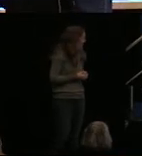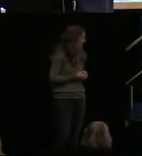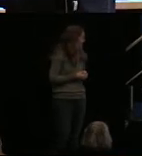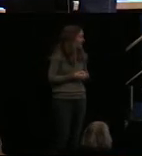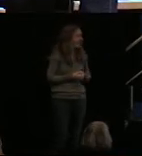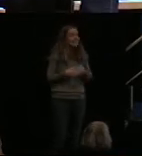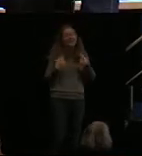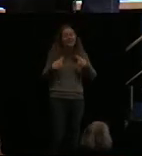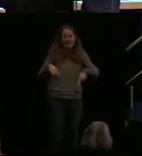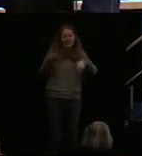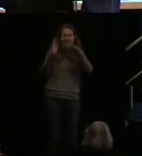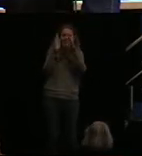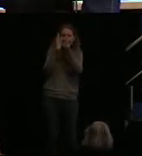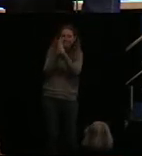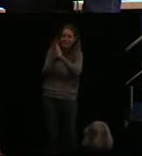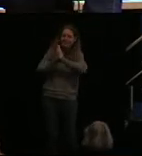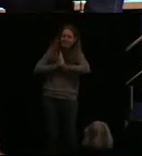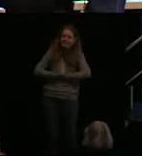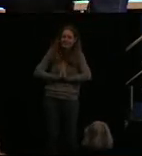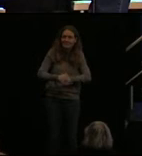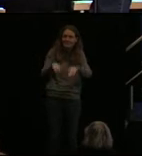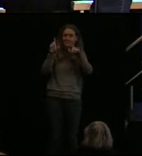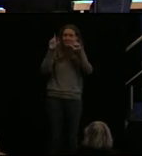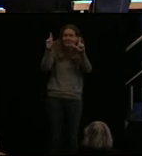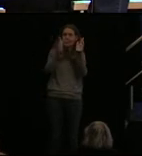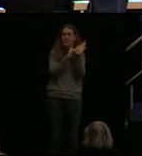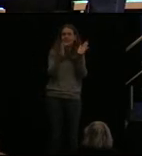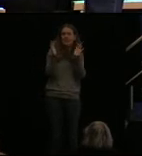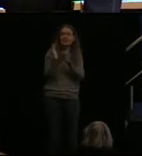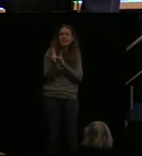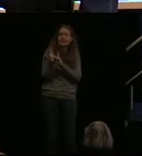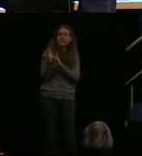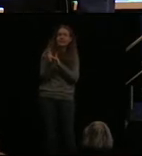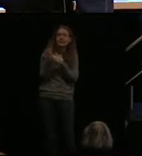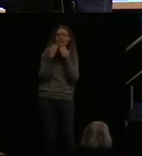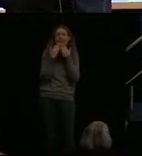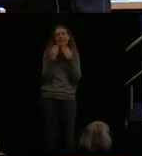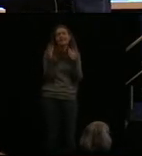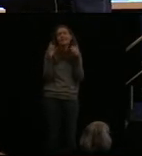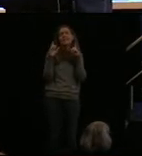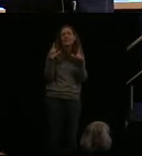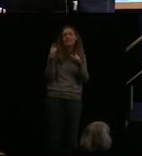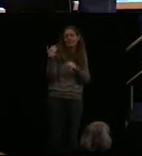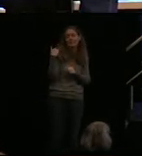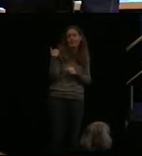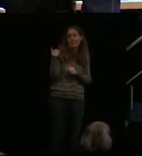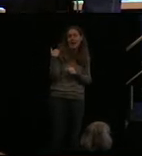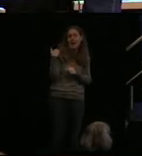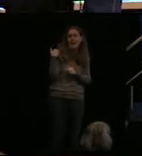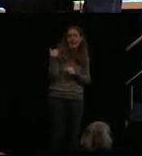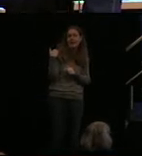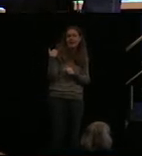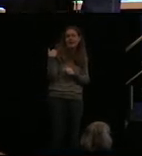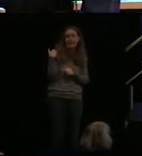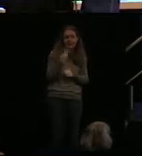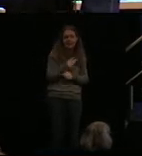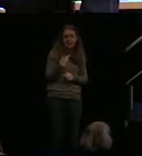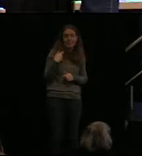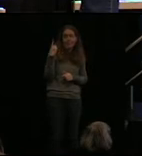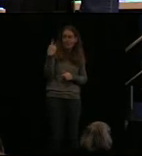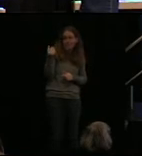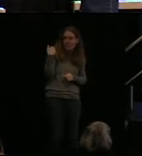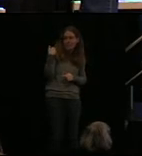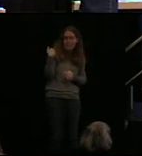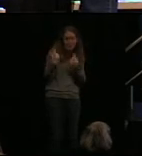So let's pray. Lord Jesus, thank you, Lord, for reminding us this morning that you've called